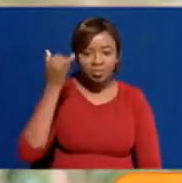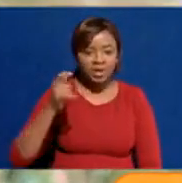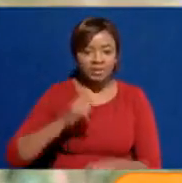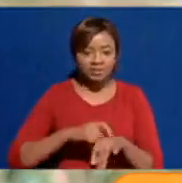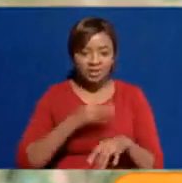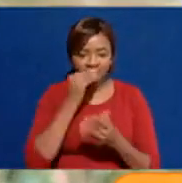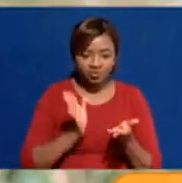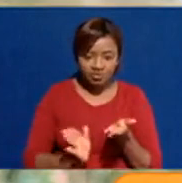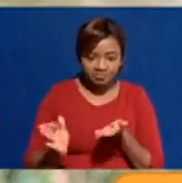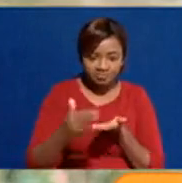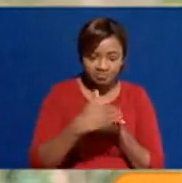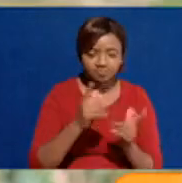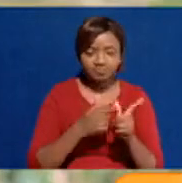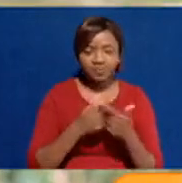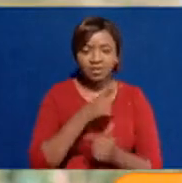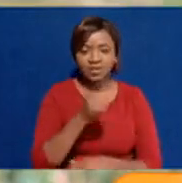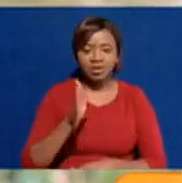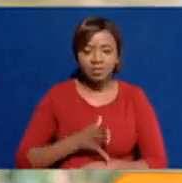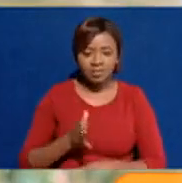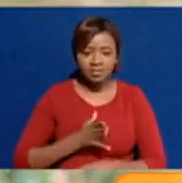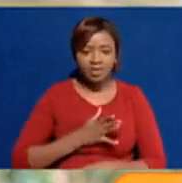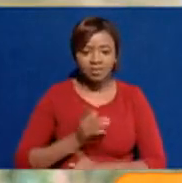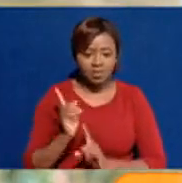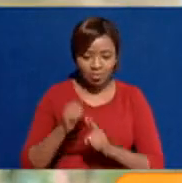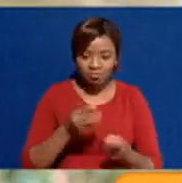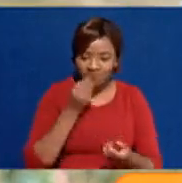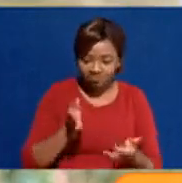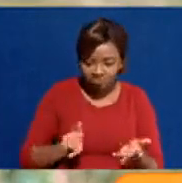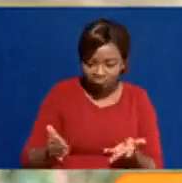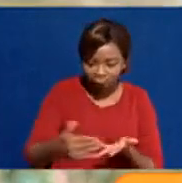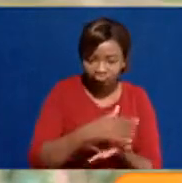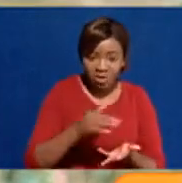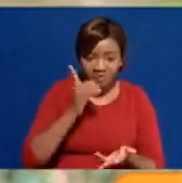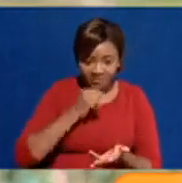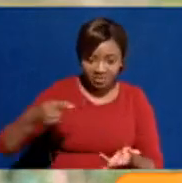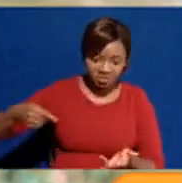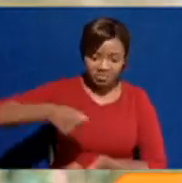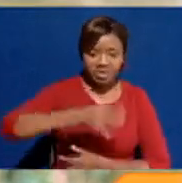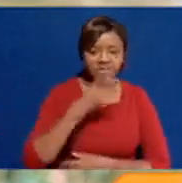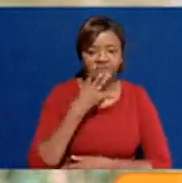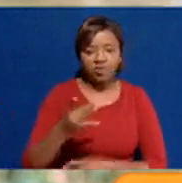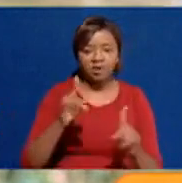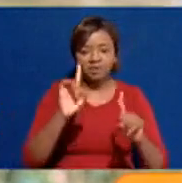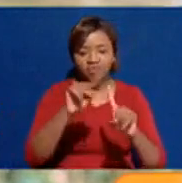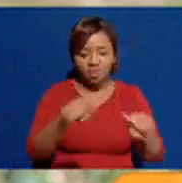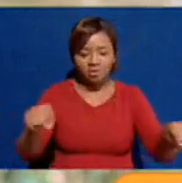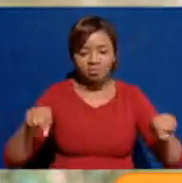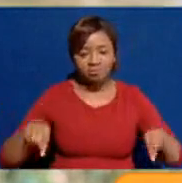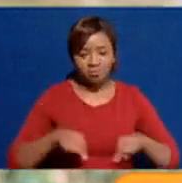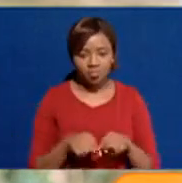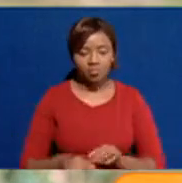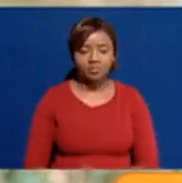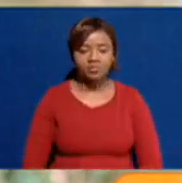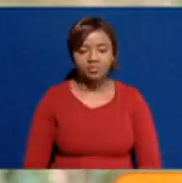tunapovuna ni wamama ndio wanakuja kuvuna. So tunawalipa. Wakishavuna wanatulipisha sanduku